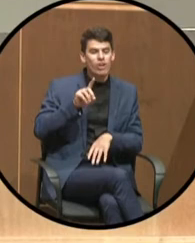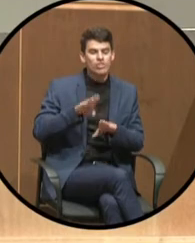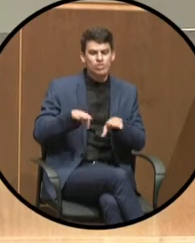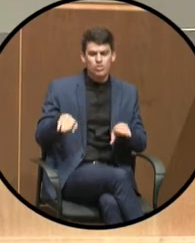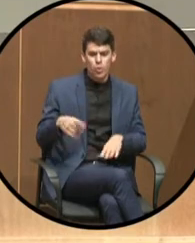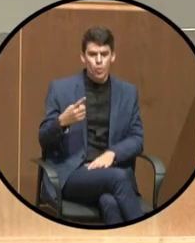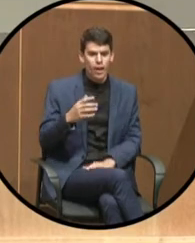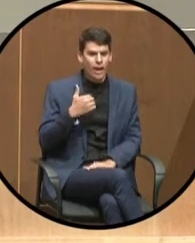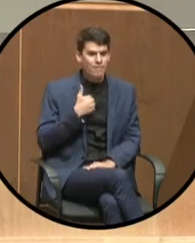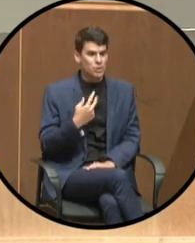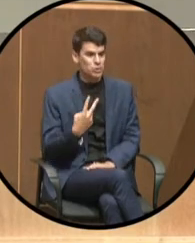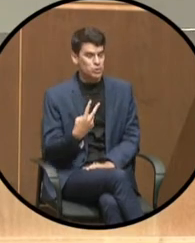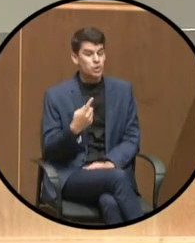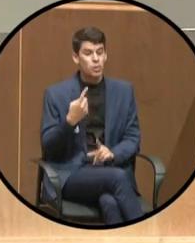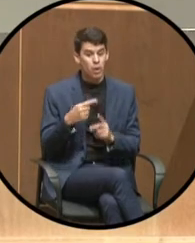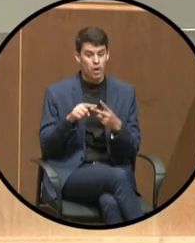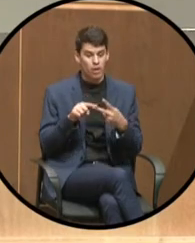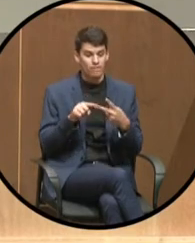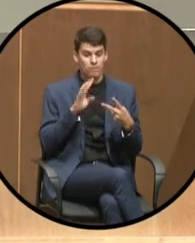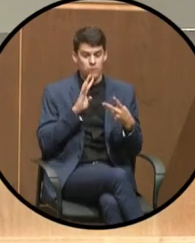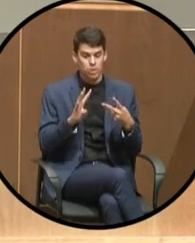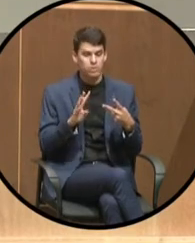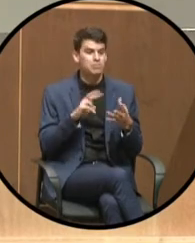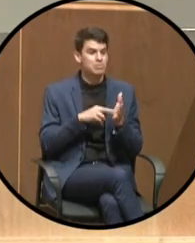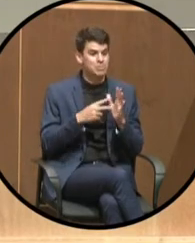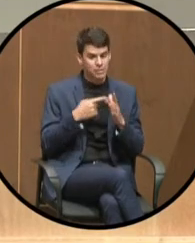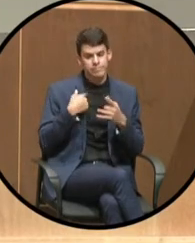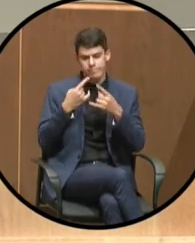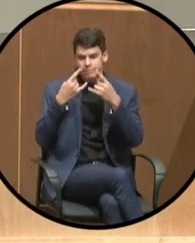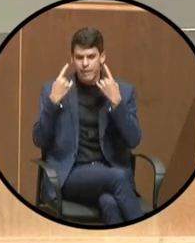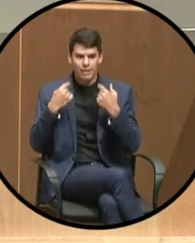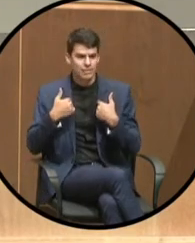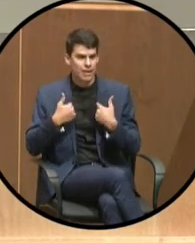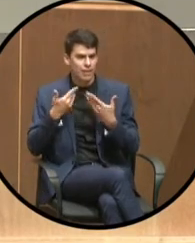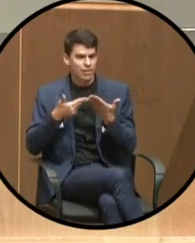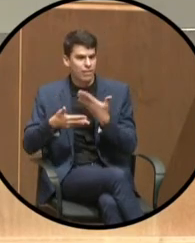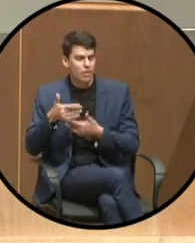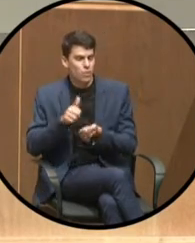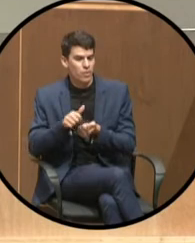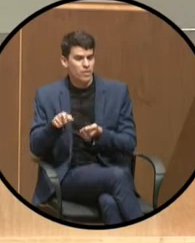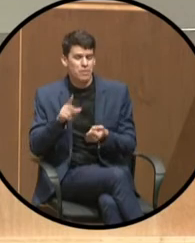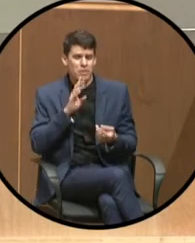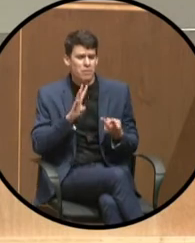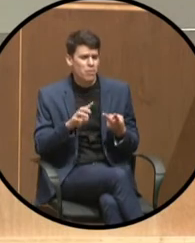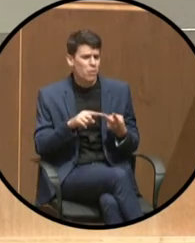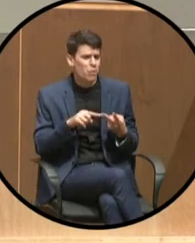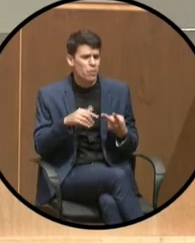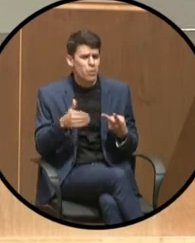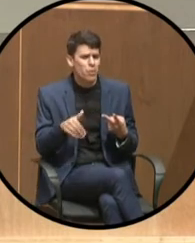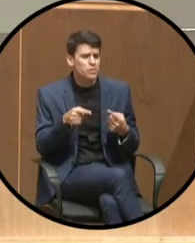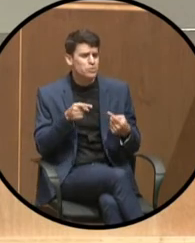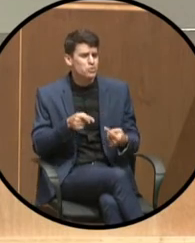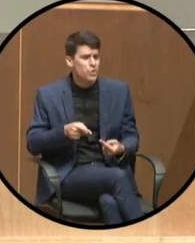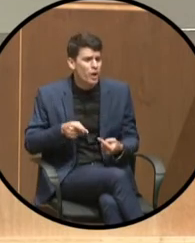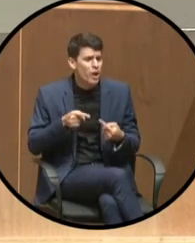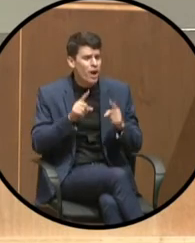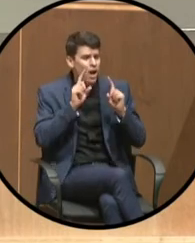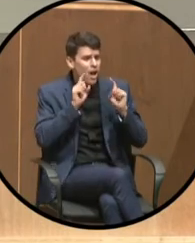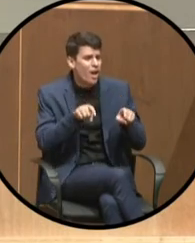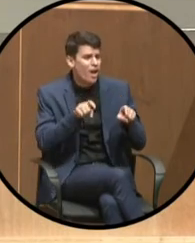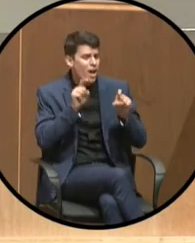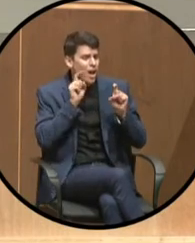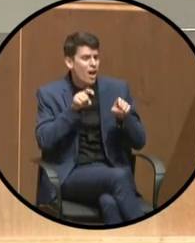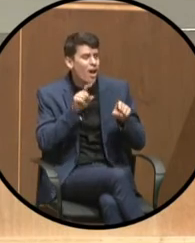one is 4. So, of course, I had to wear the mask. And the 4-year-old he was just having a hard time and just crying.